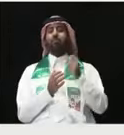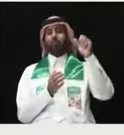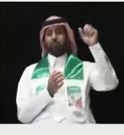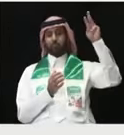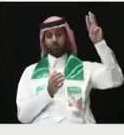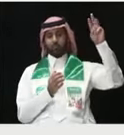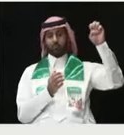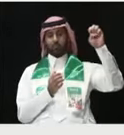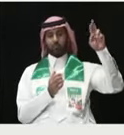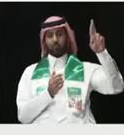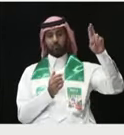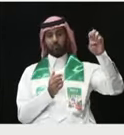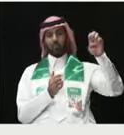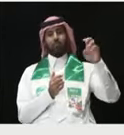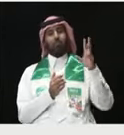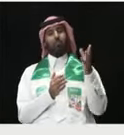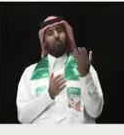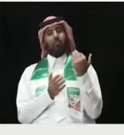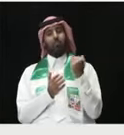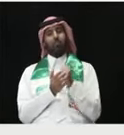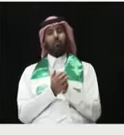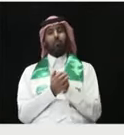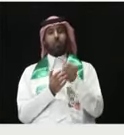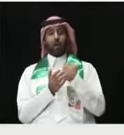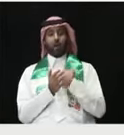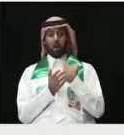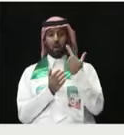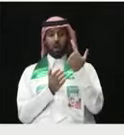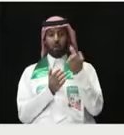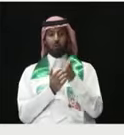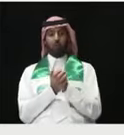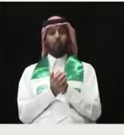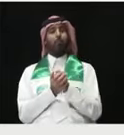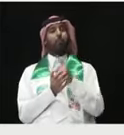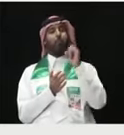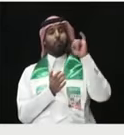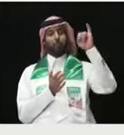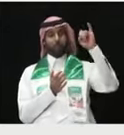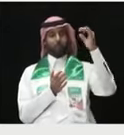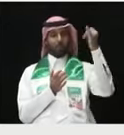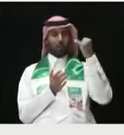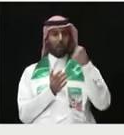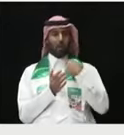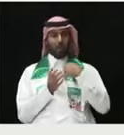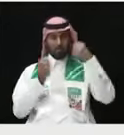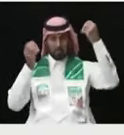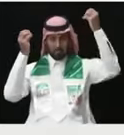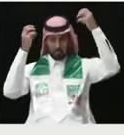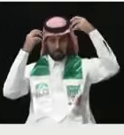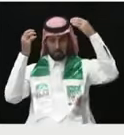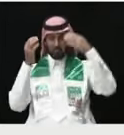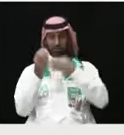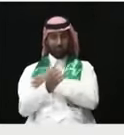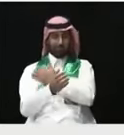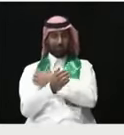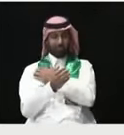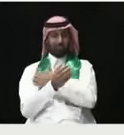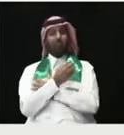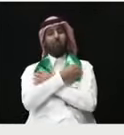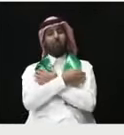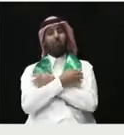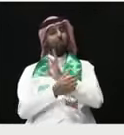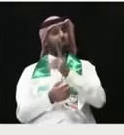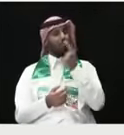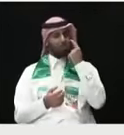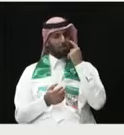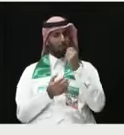Can you check it here? Was and ing. I was taking a shower. We have a very specific time in here.